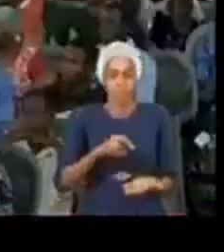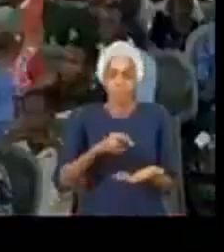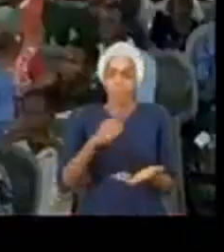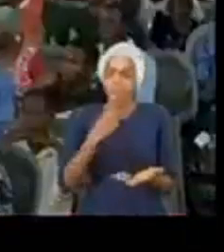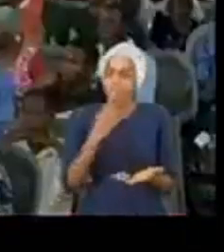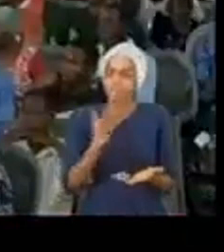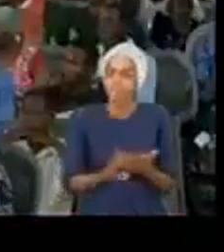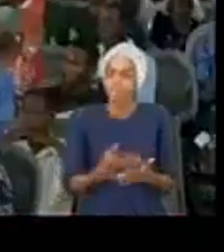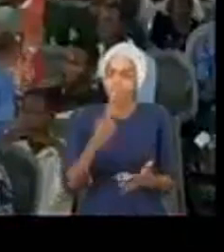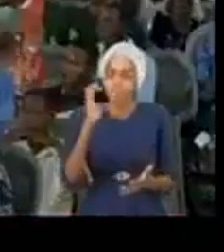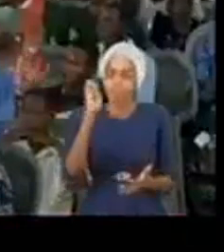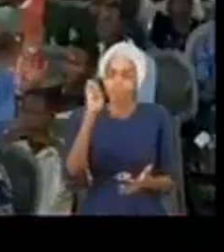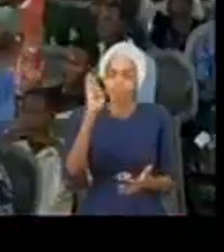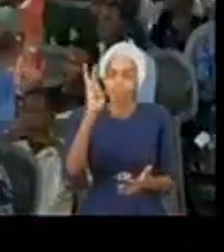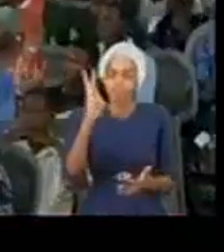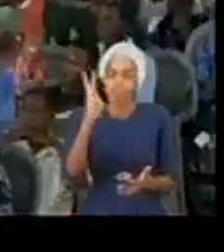Lord.